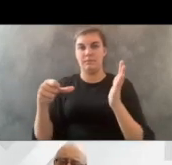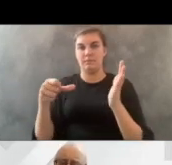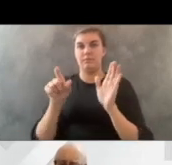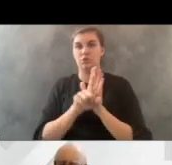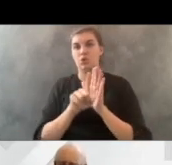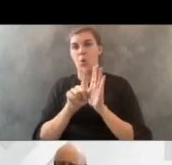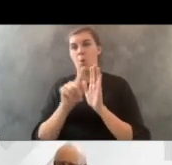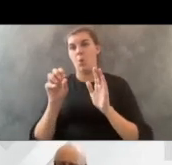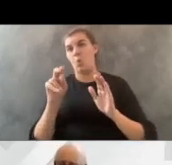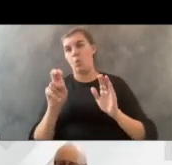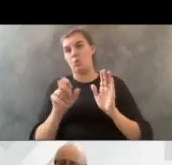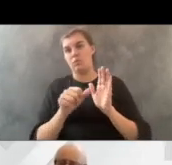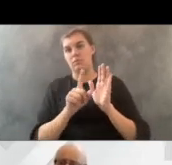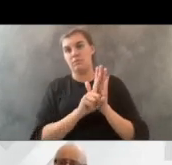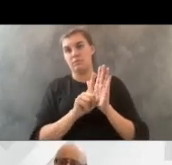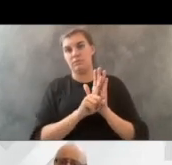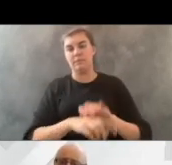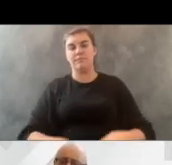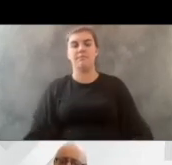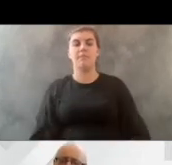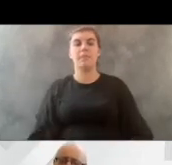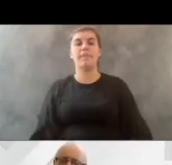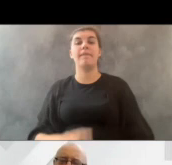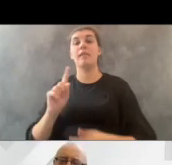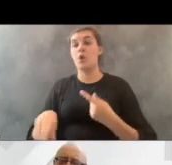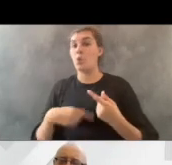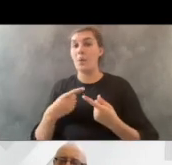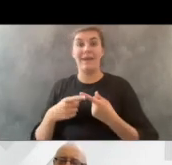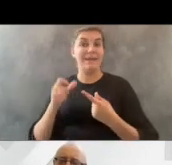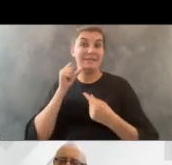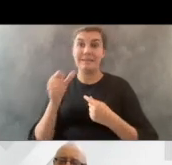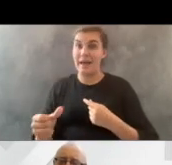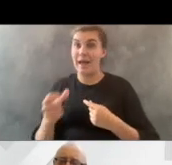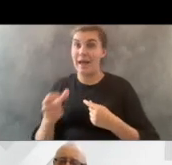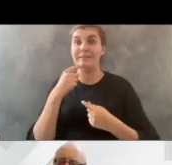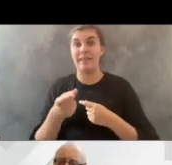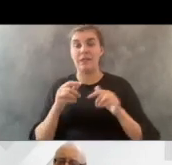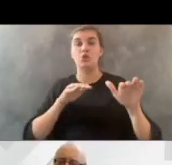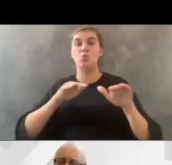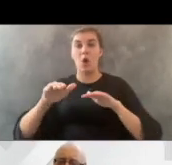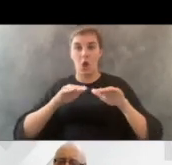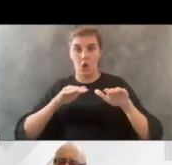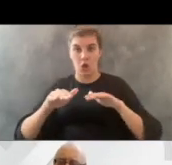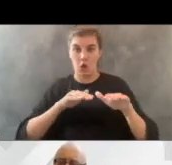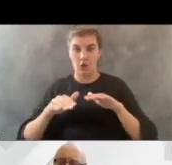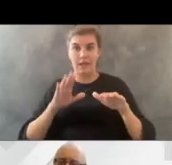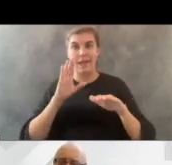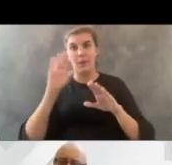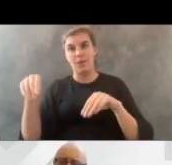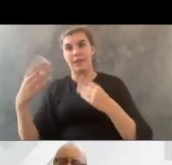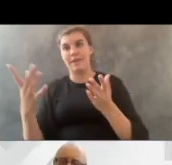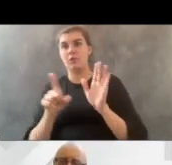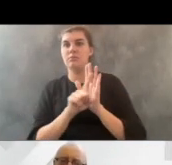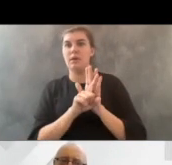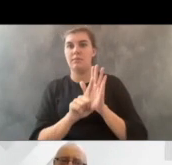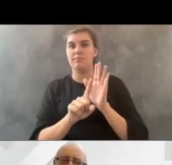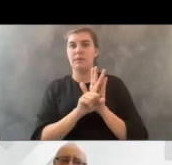tone has a duration of 0.15 seconds or less, and it must repeat at 1 second